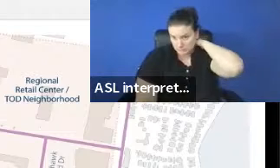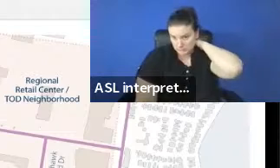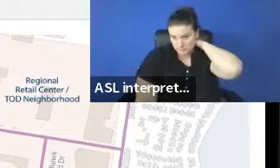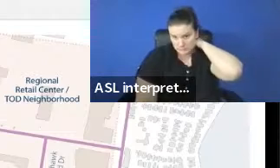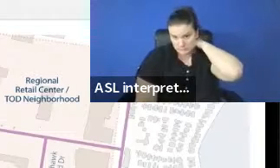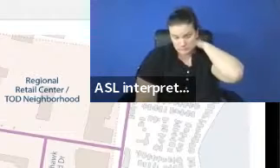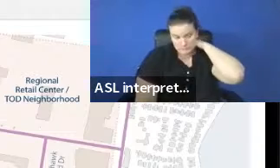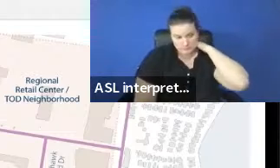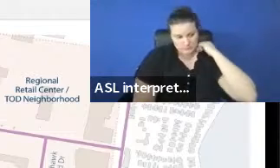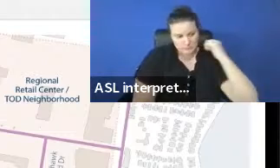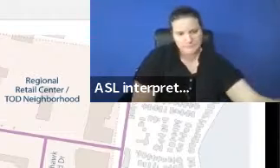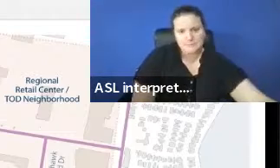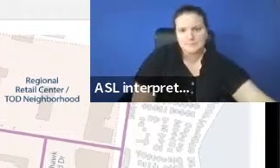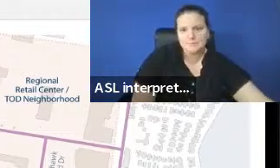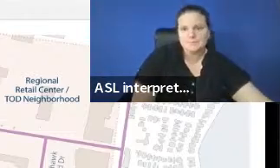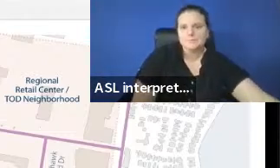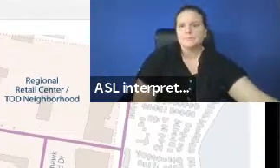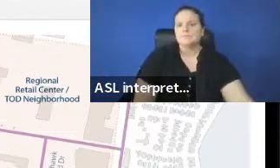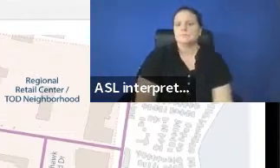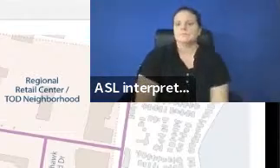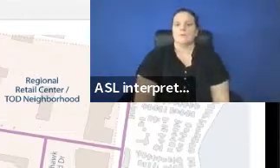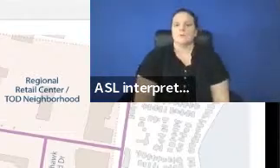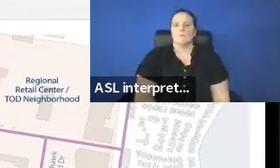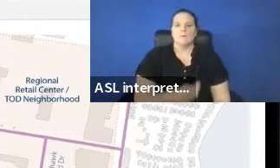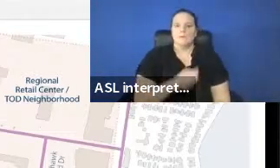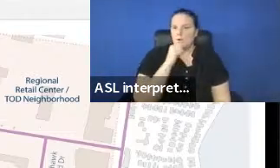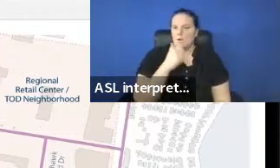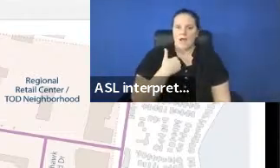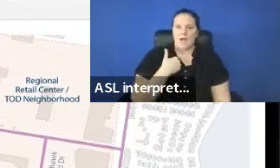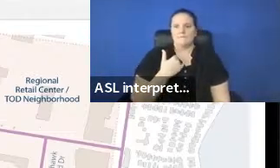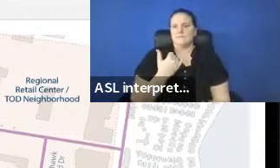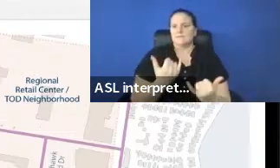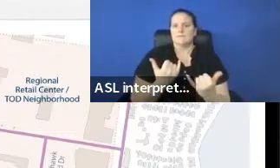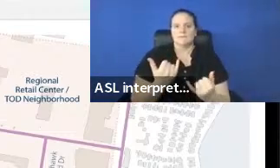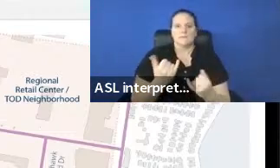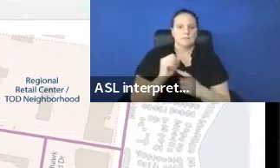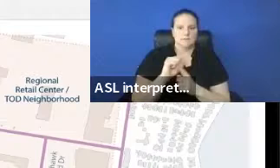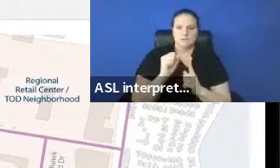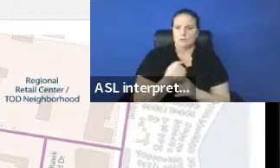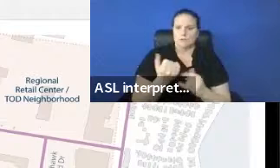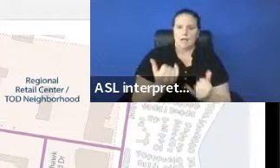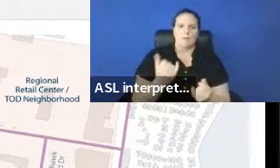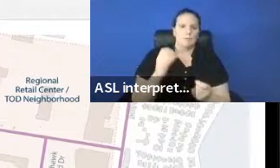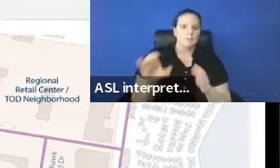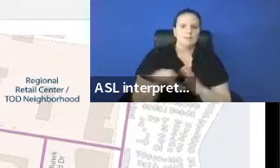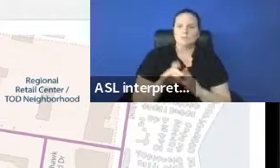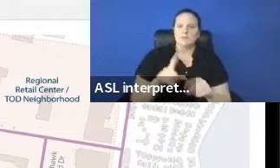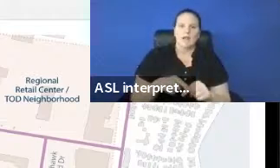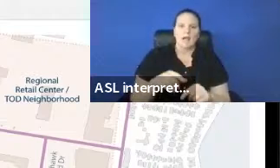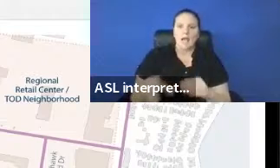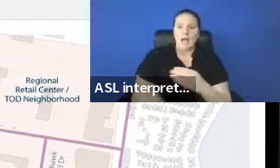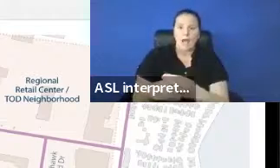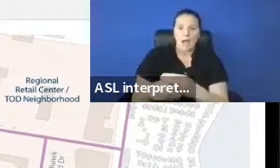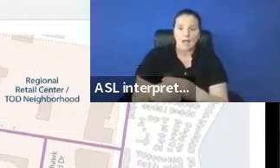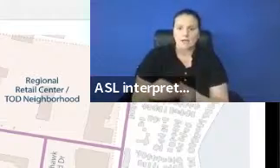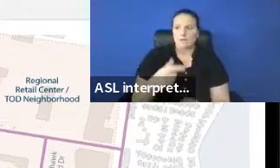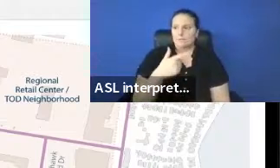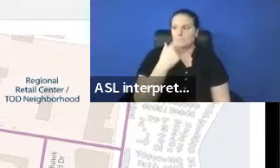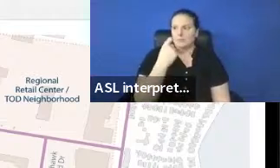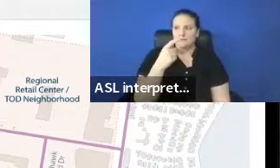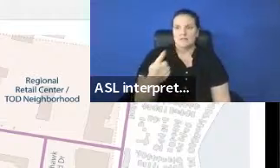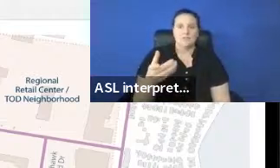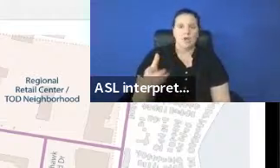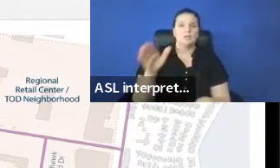Unfortunately, we don't have an existing conditions diagram. We couldn't add it to this because this basically is on top